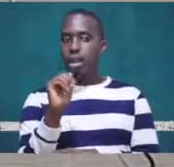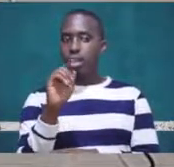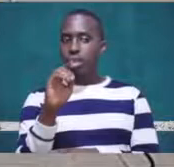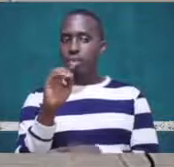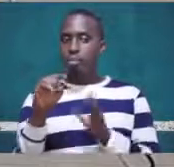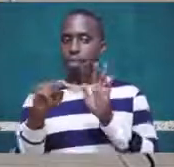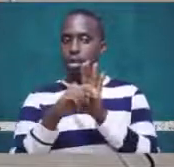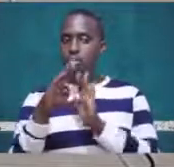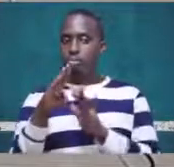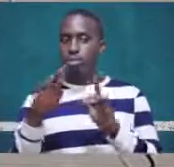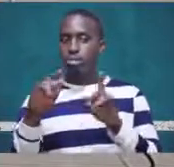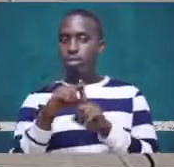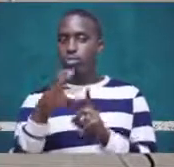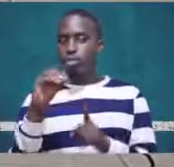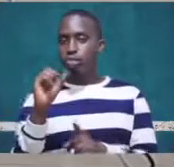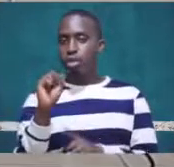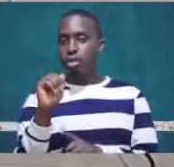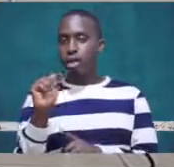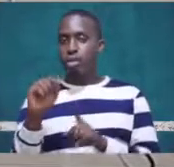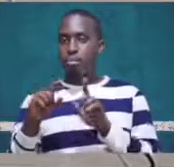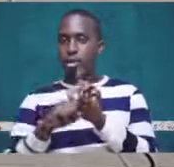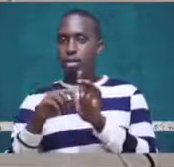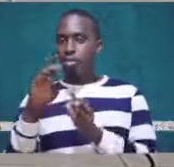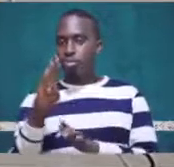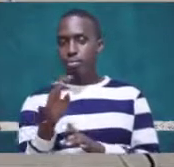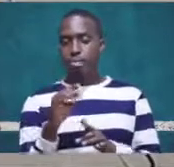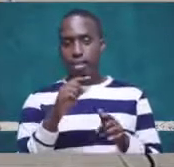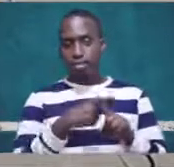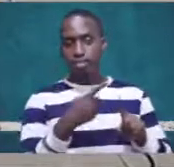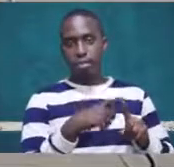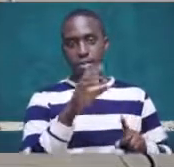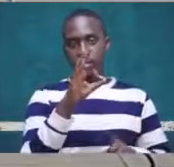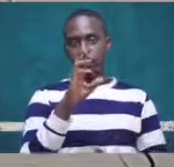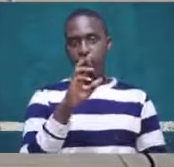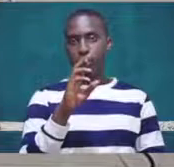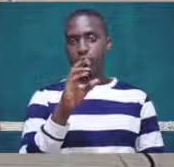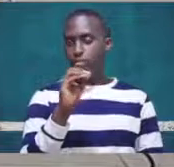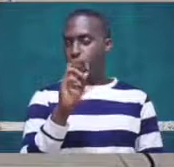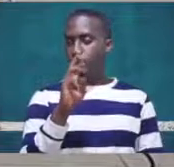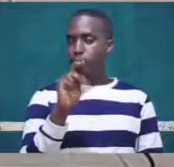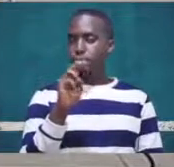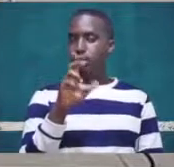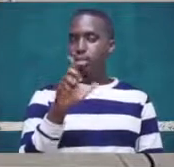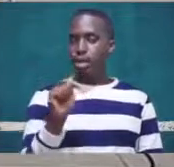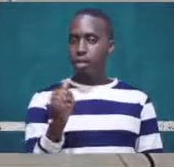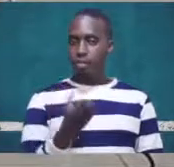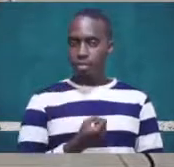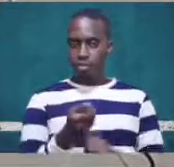of A plus B. Those are different formula you have from senior 4.